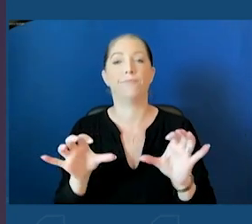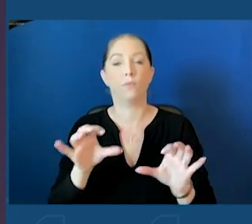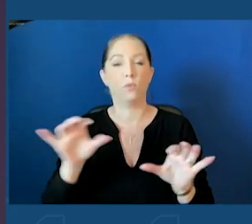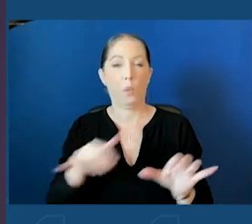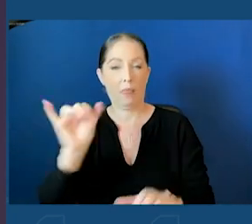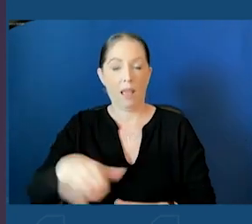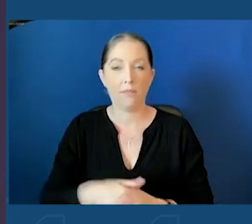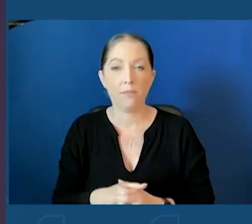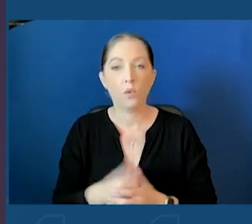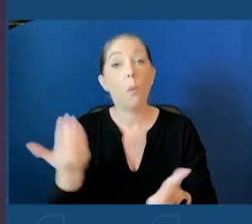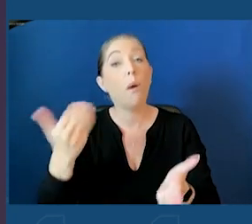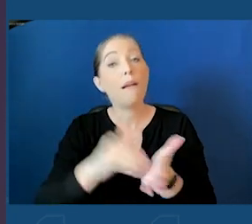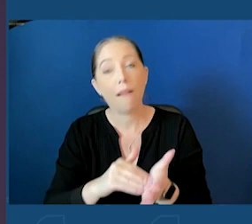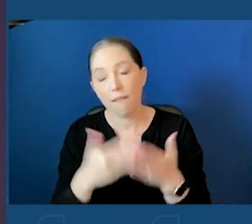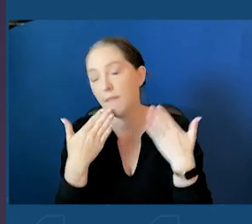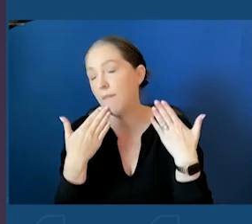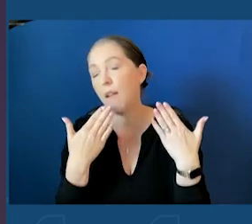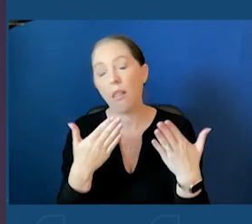the